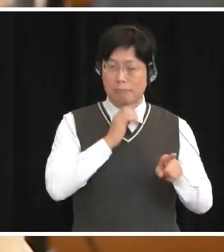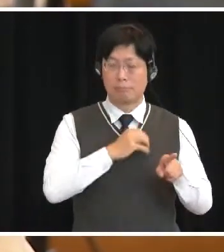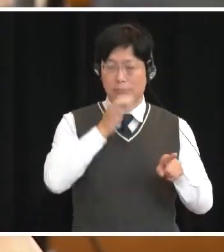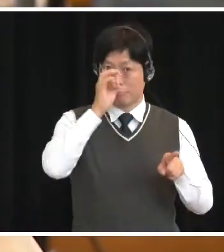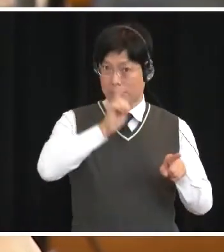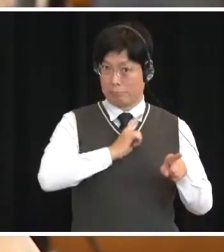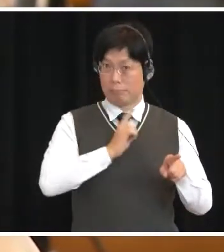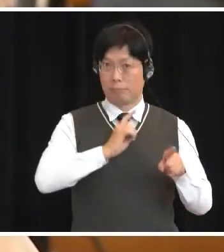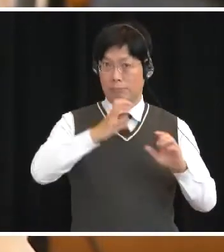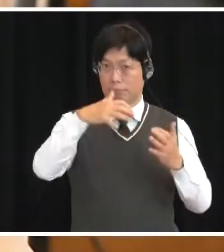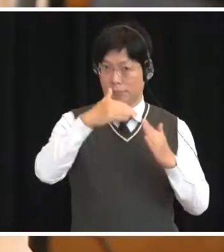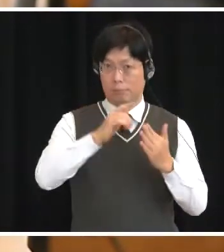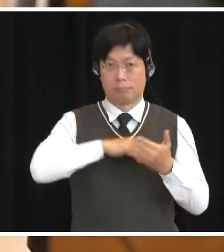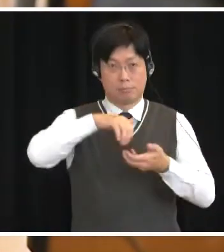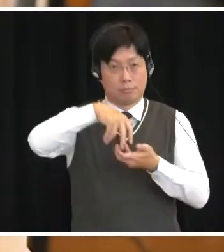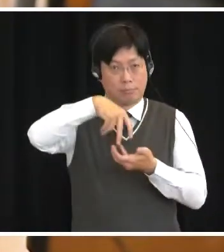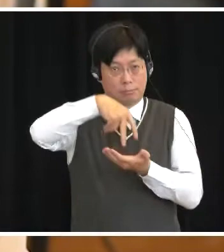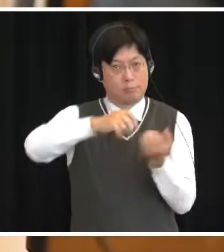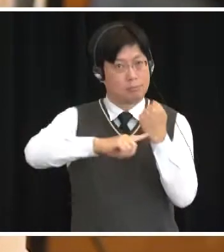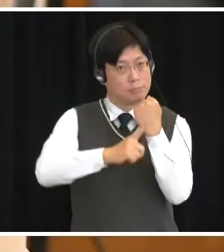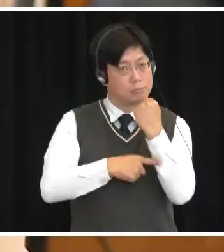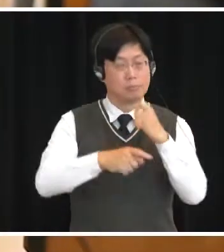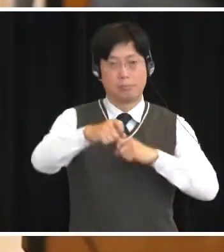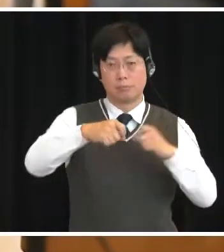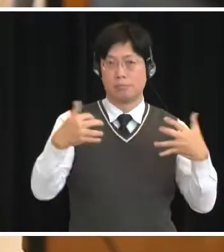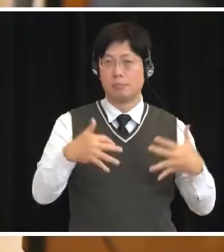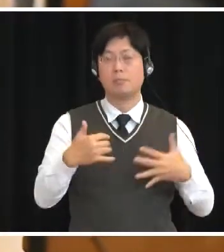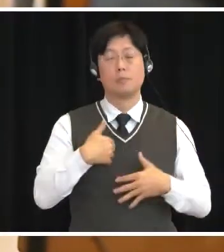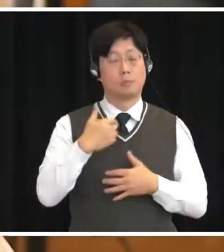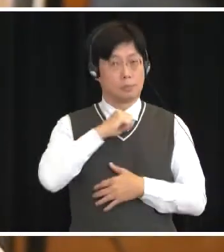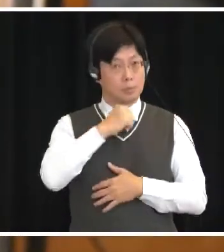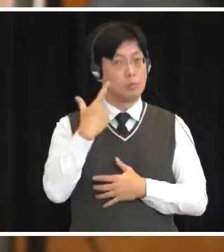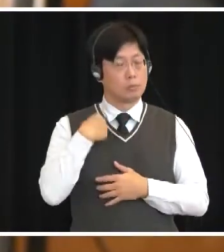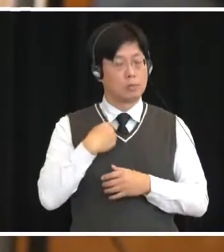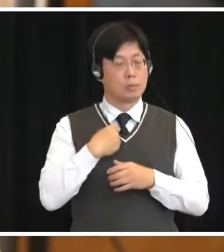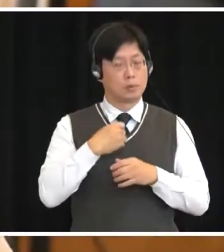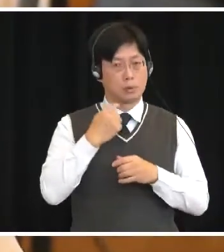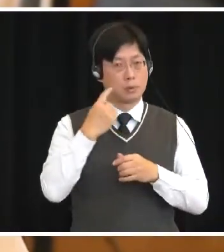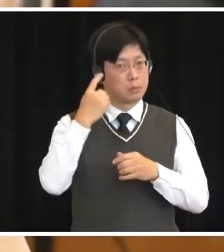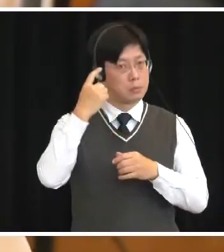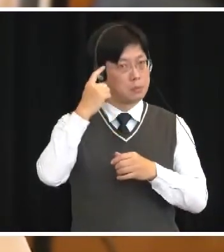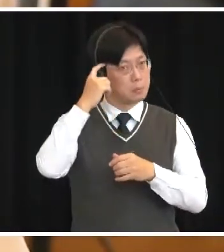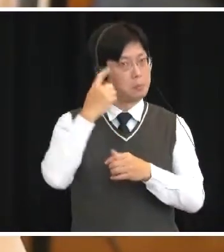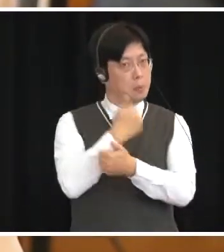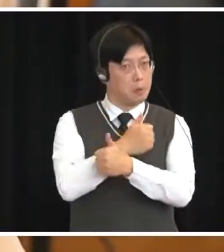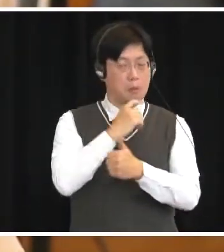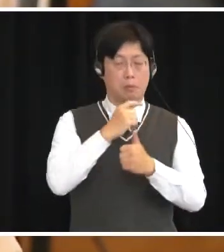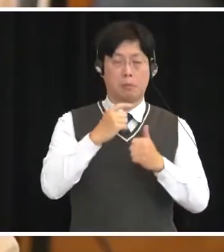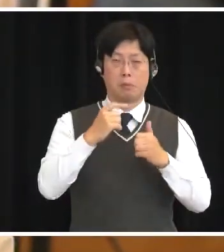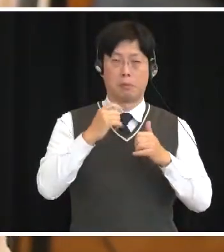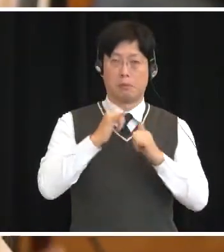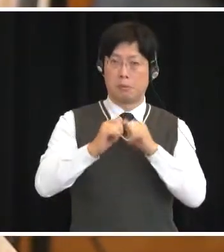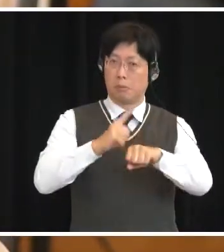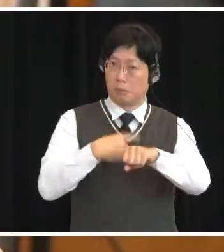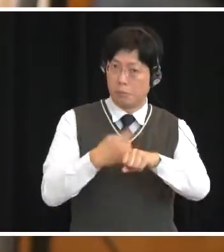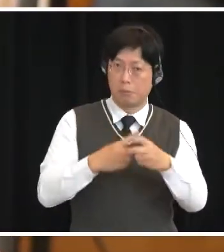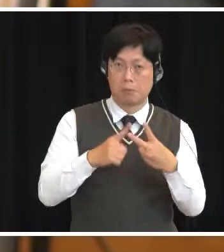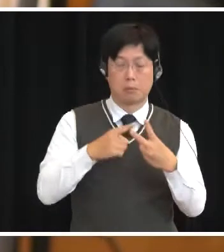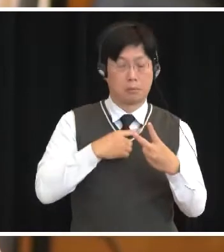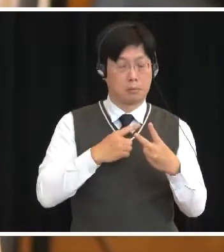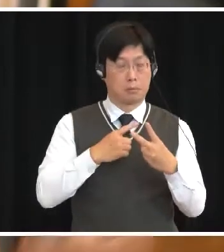to 21. Again, I think it is in the purview of different countries' legislative